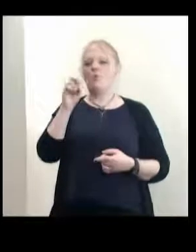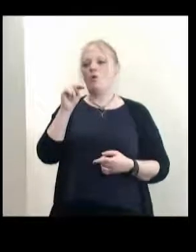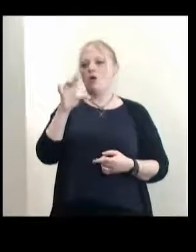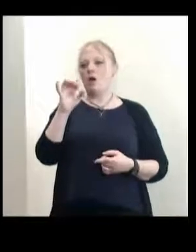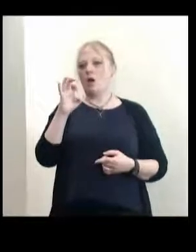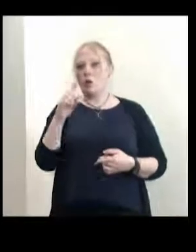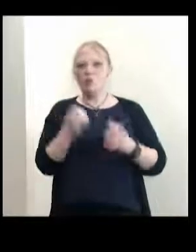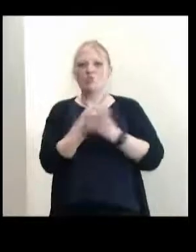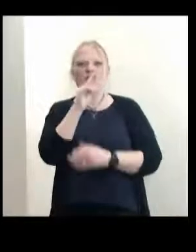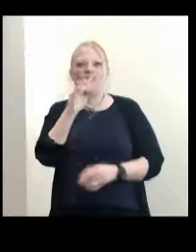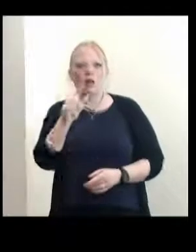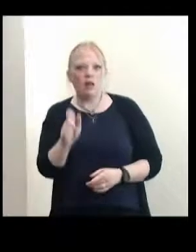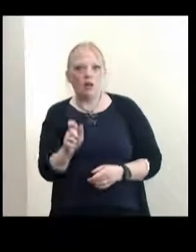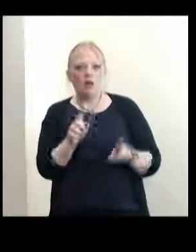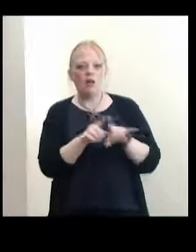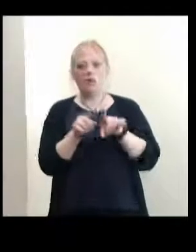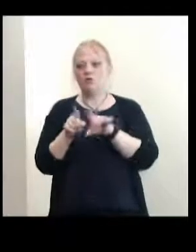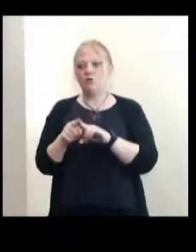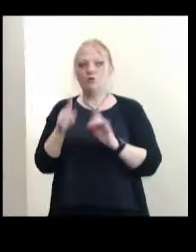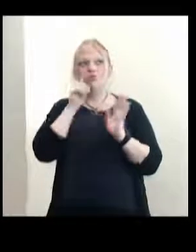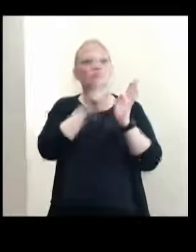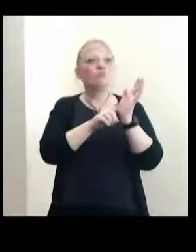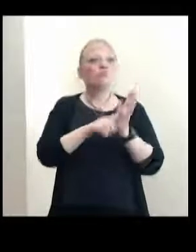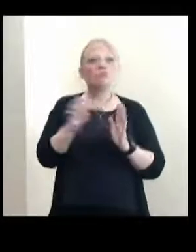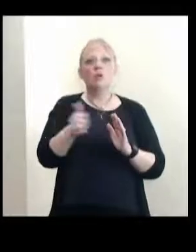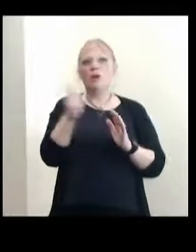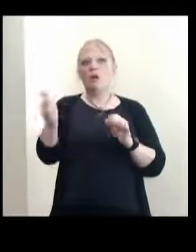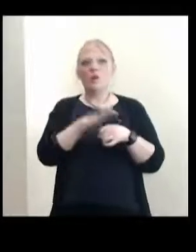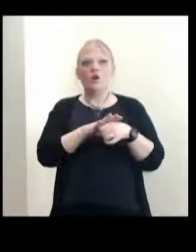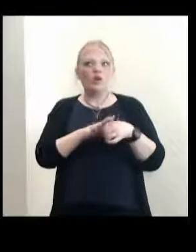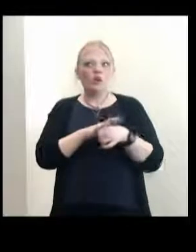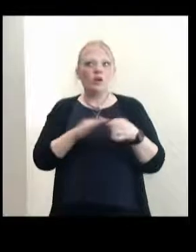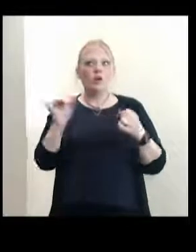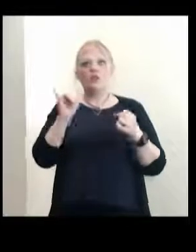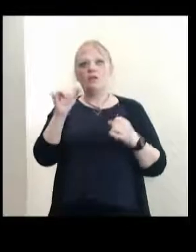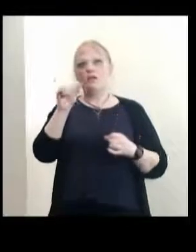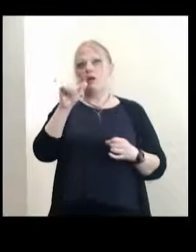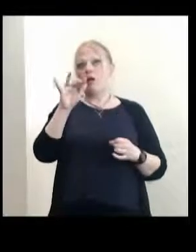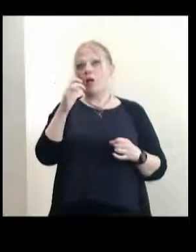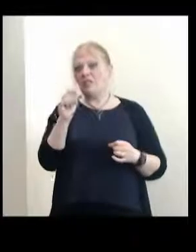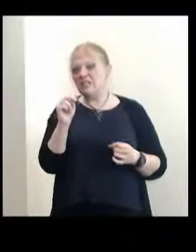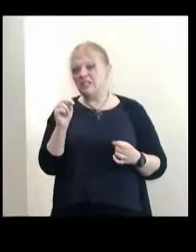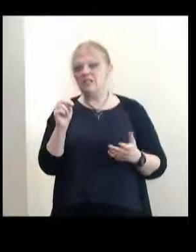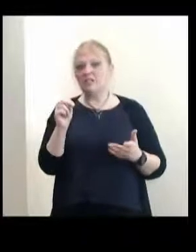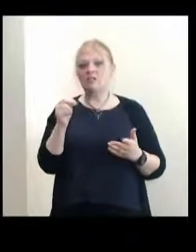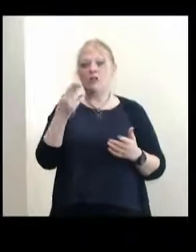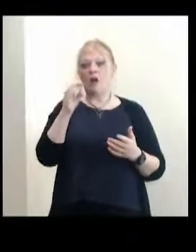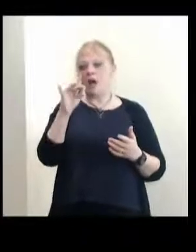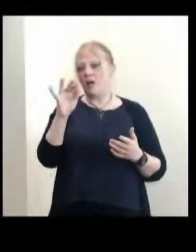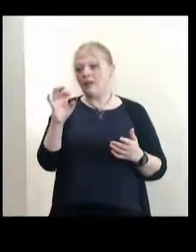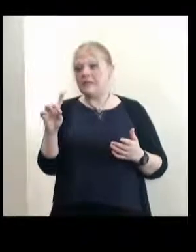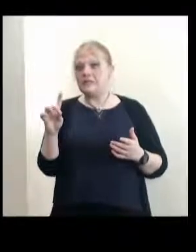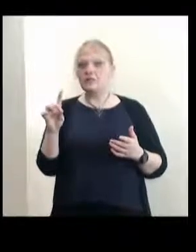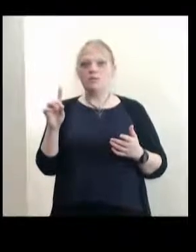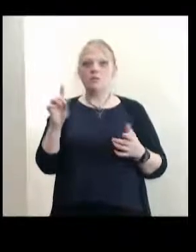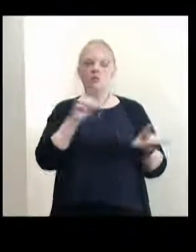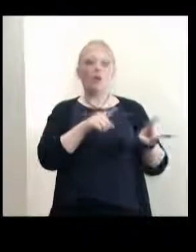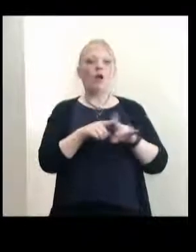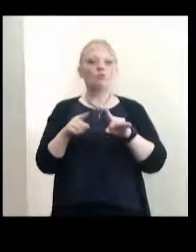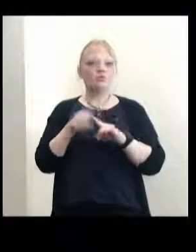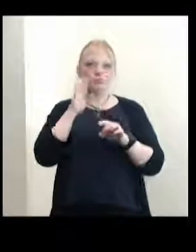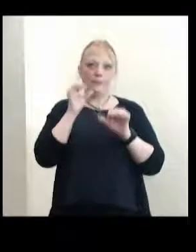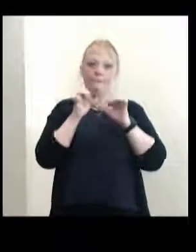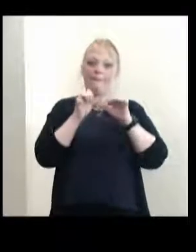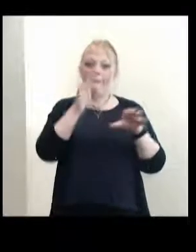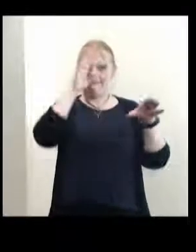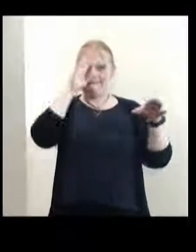of Springville. We're also looking at other areas that are low on this list, like Alden, Holland, and then we're also going to continue